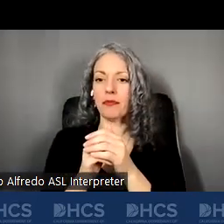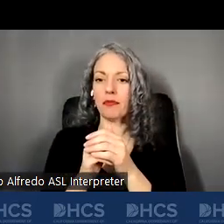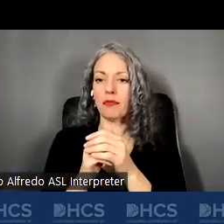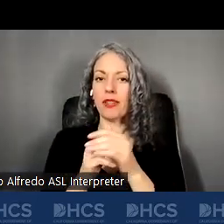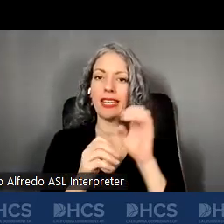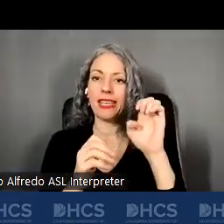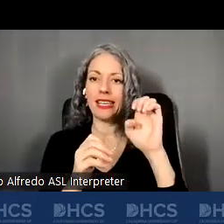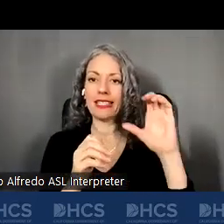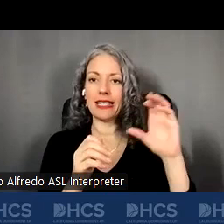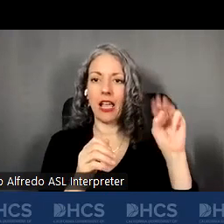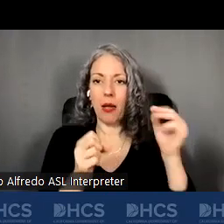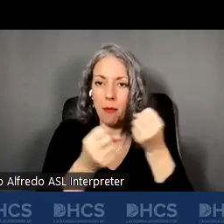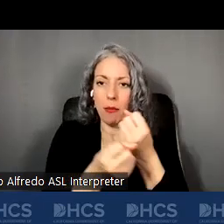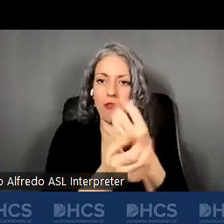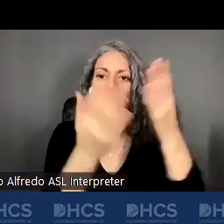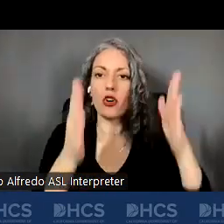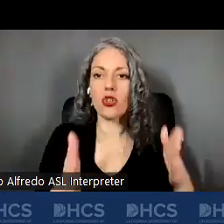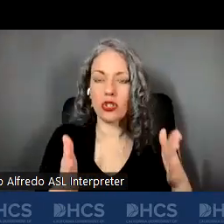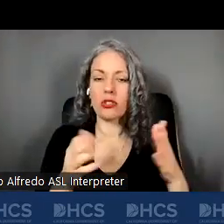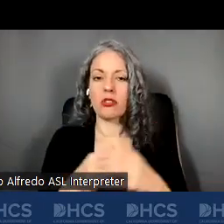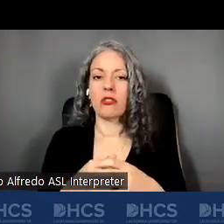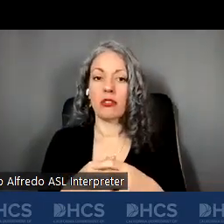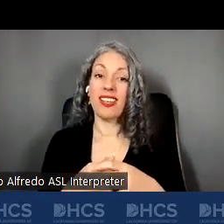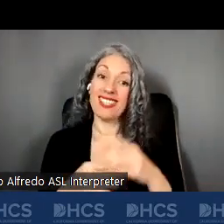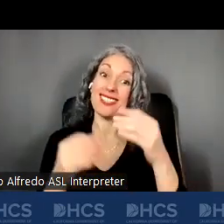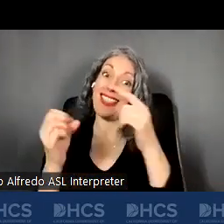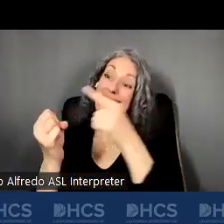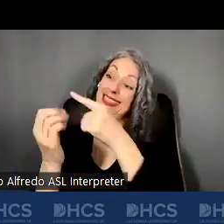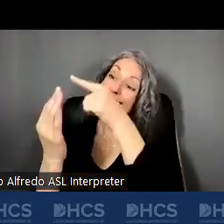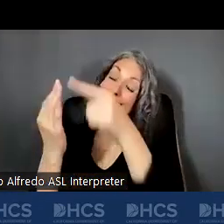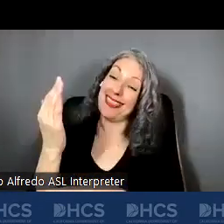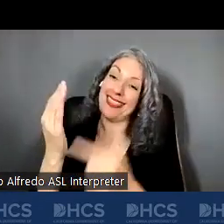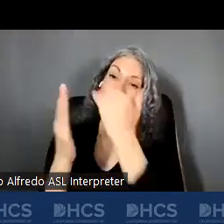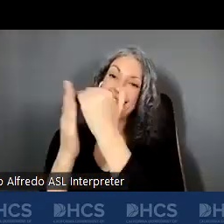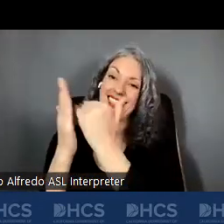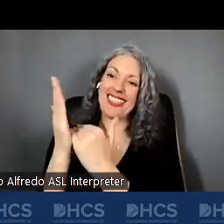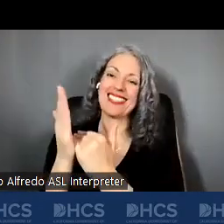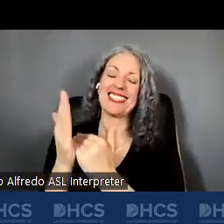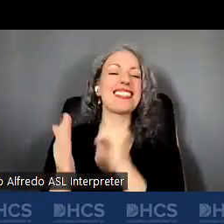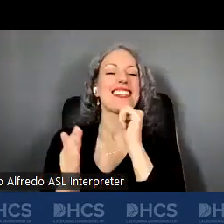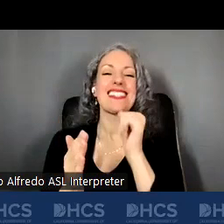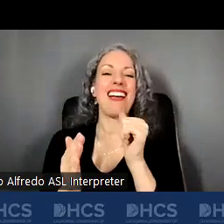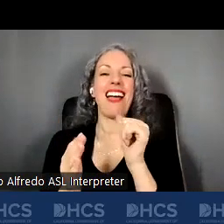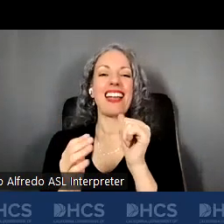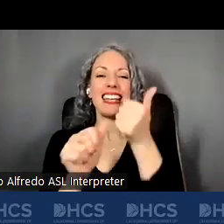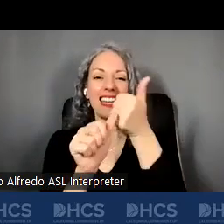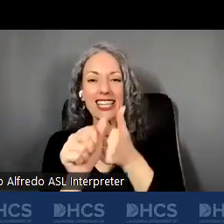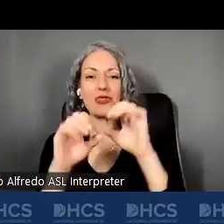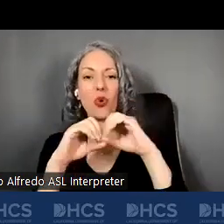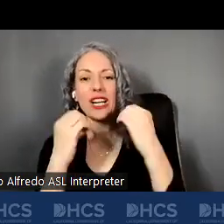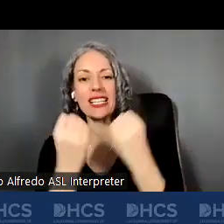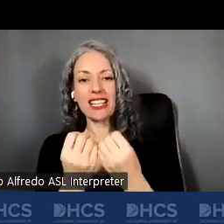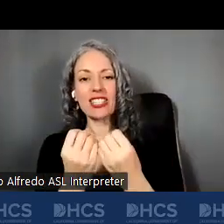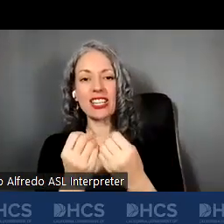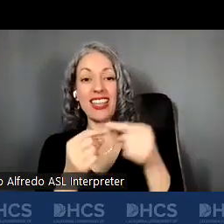providers. So this is a pretty long list, and I would say not every organization or entity that might fall in